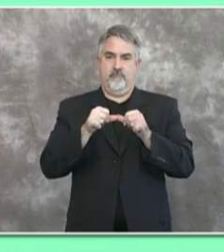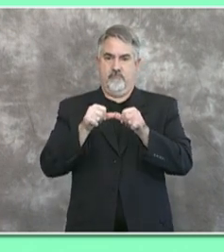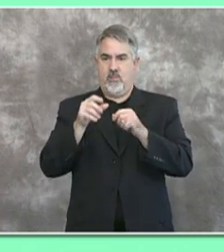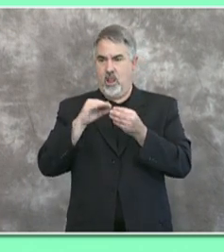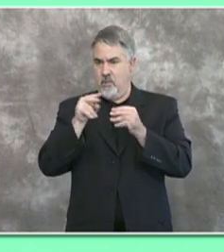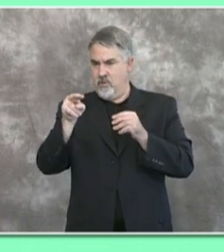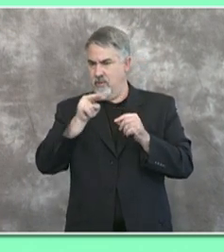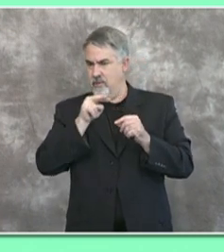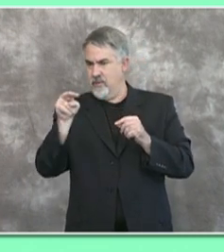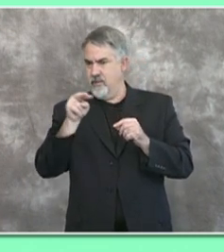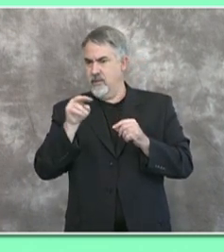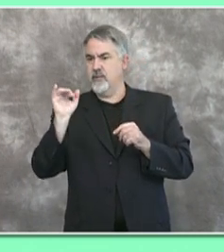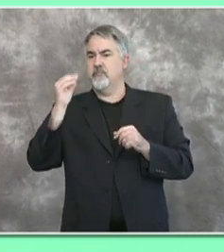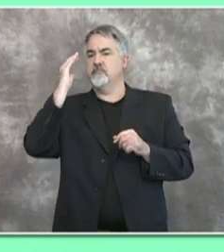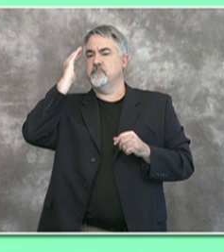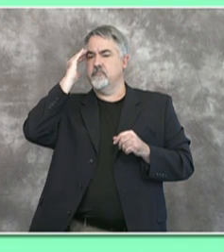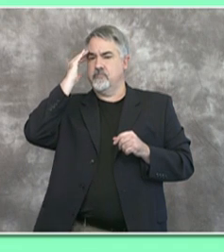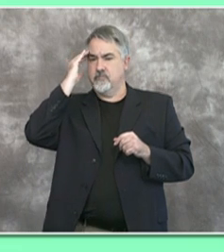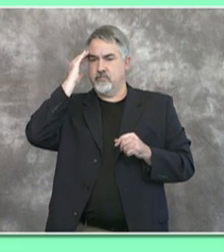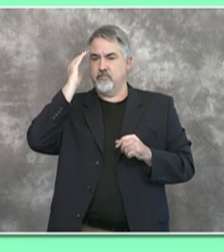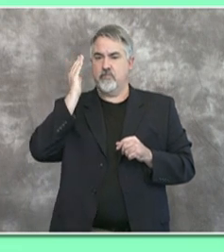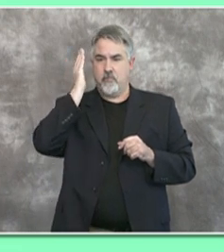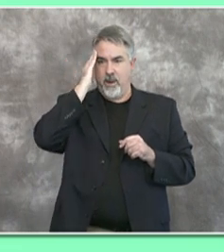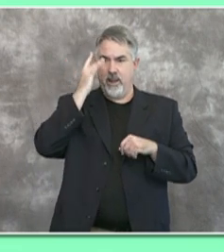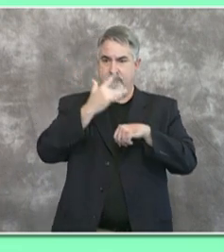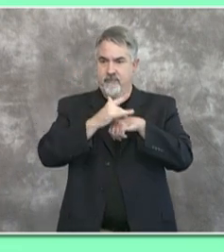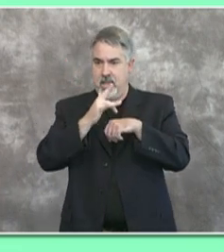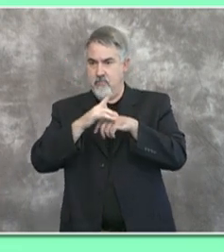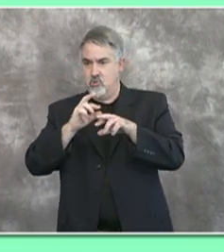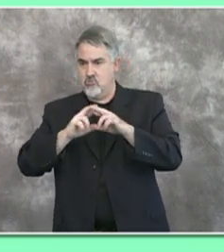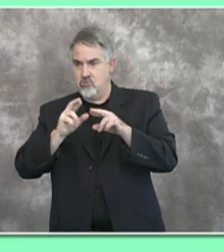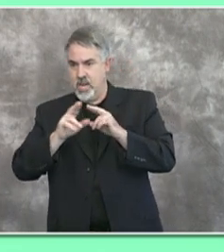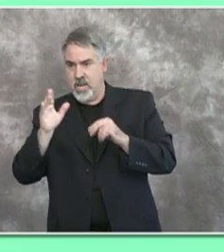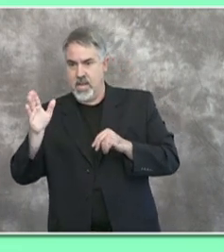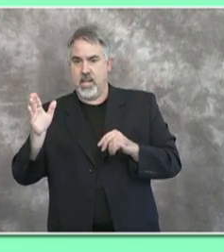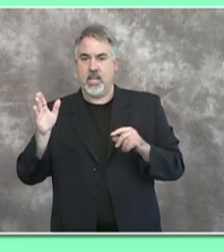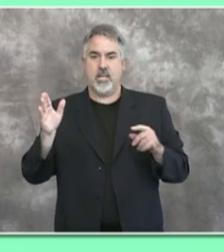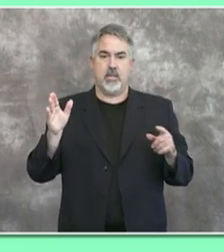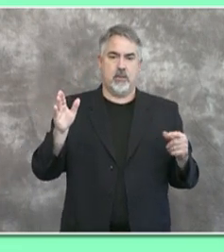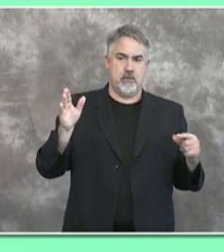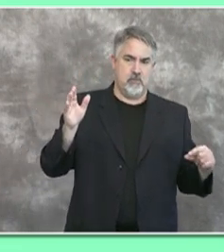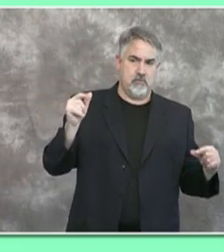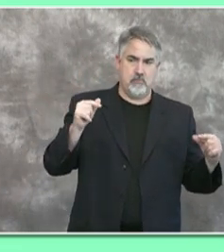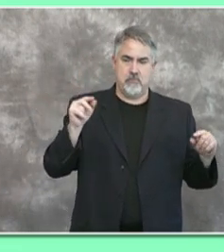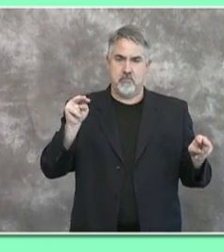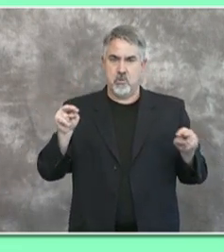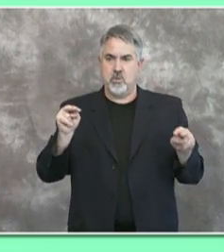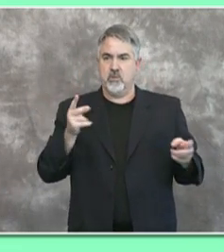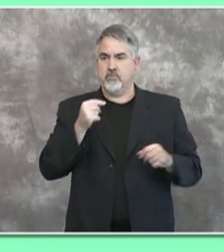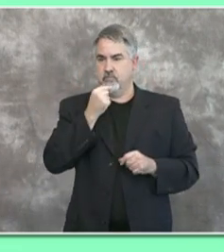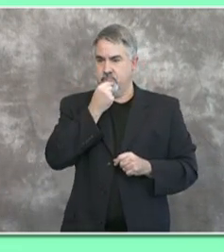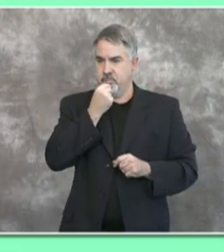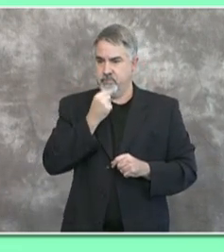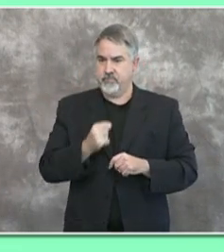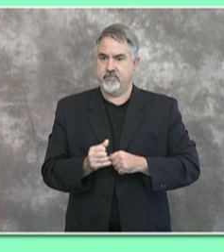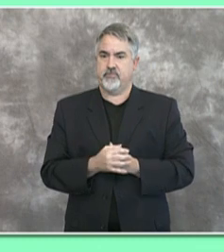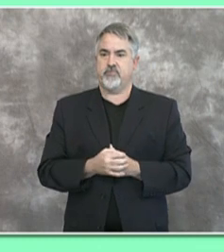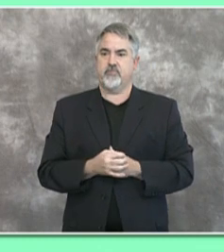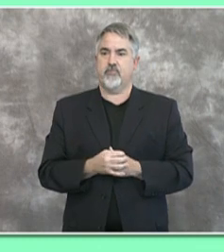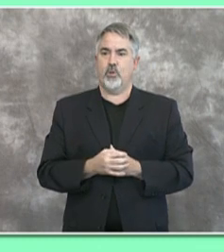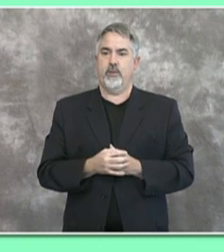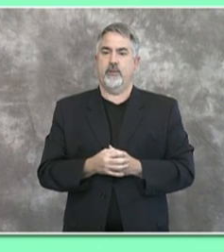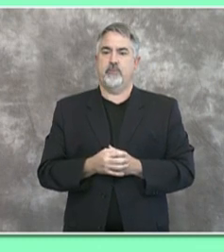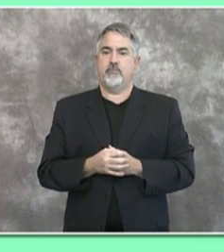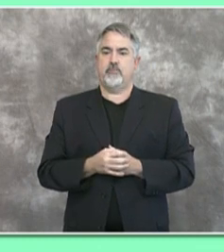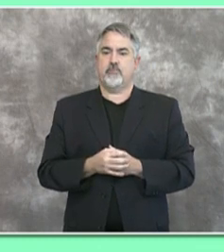where we are relative to our total bed capacity and things that we need to take into account and consider. I am going to continue this